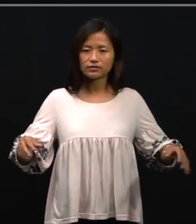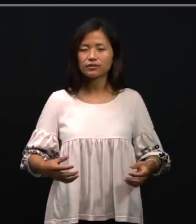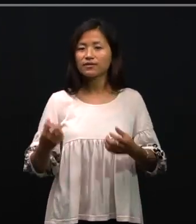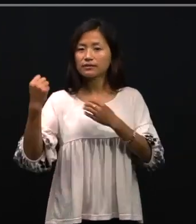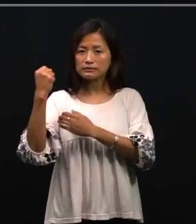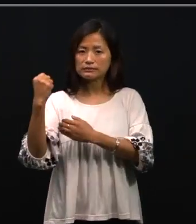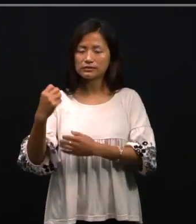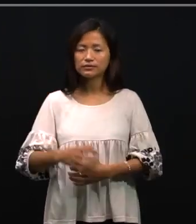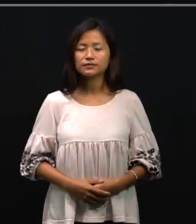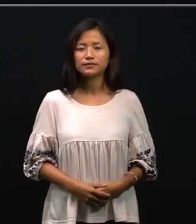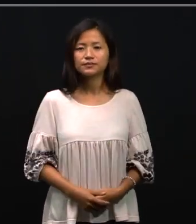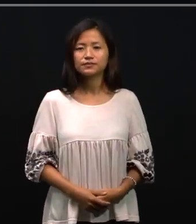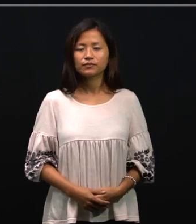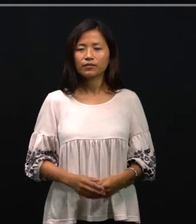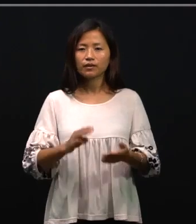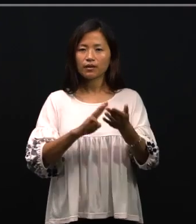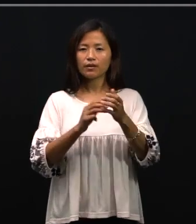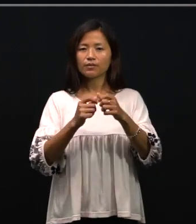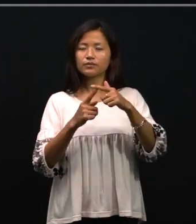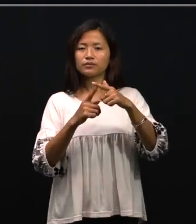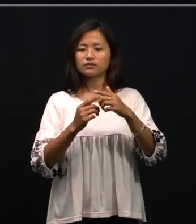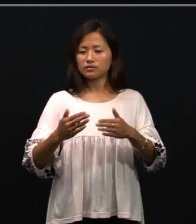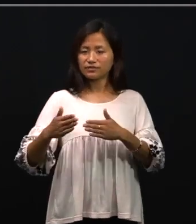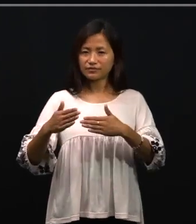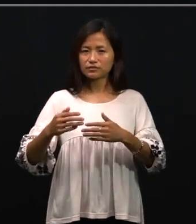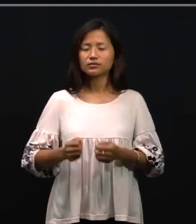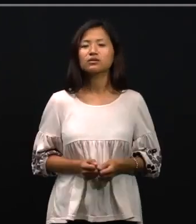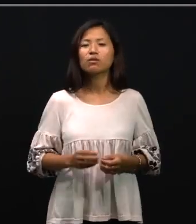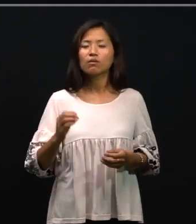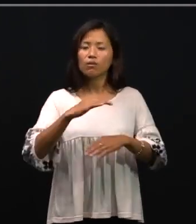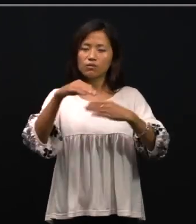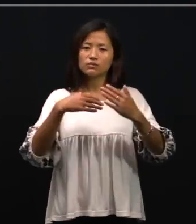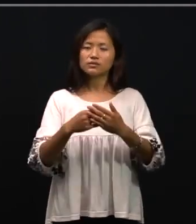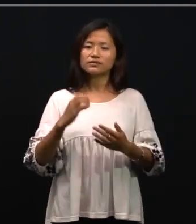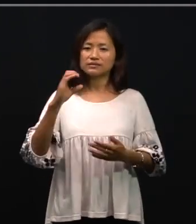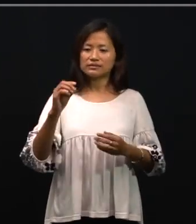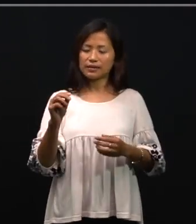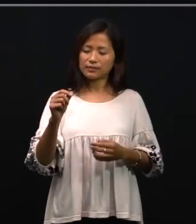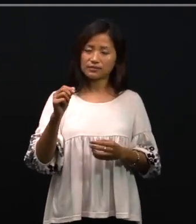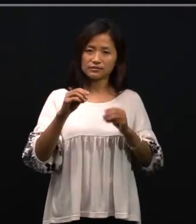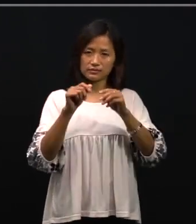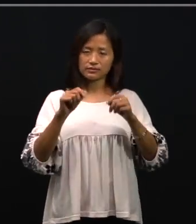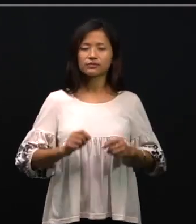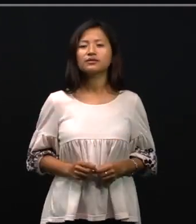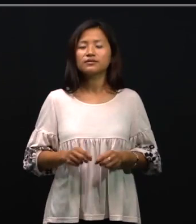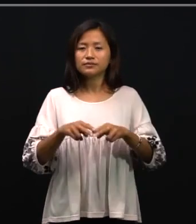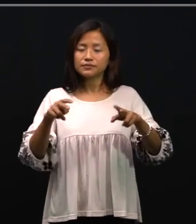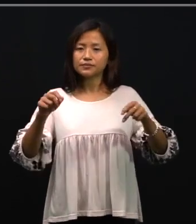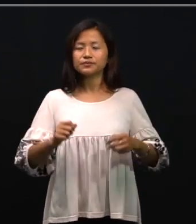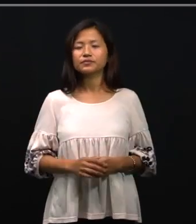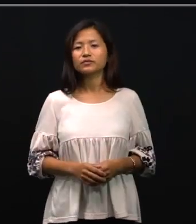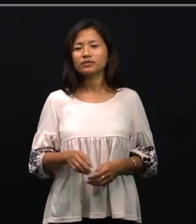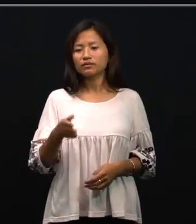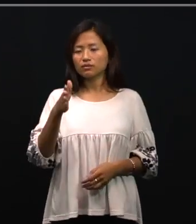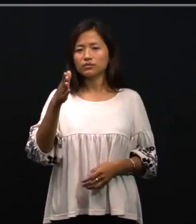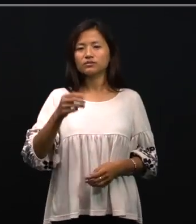So metabolism refers to the sum total of all the chemical reactions taking place within the body of an organism, and